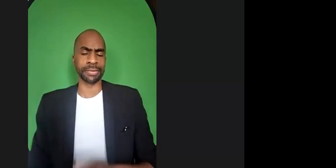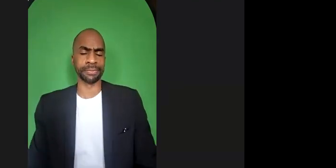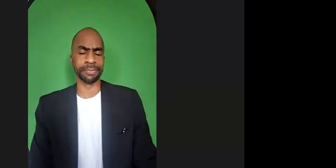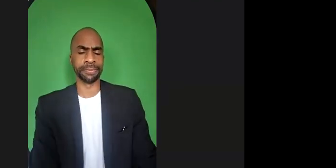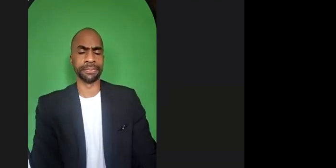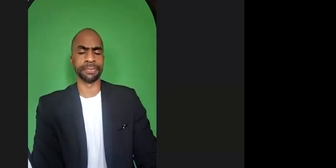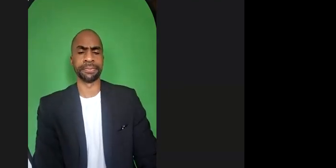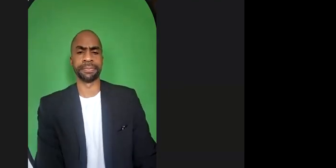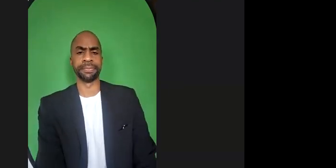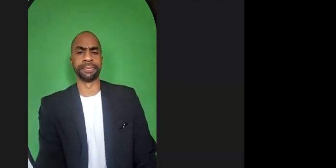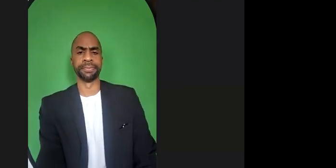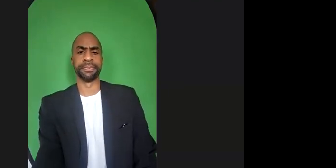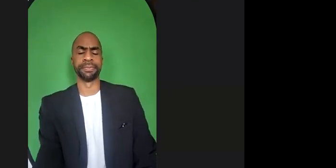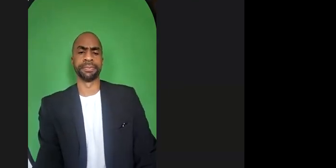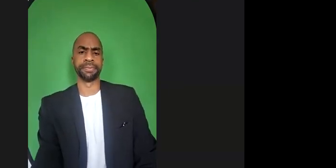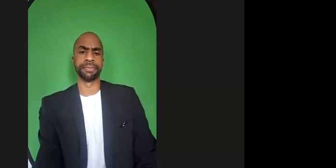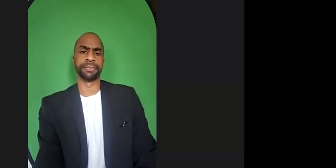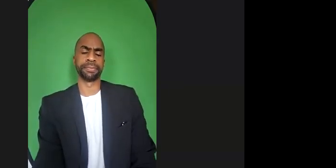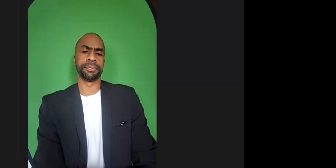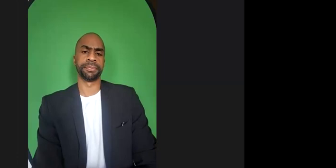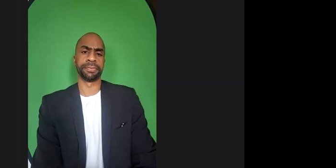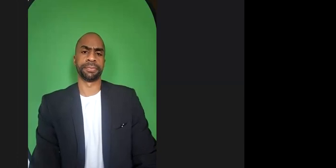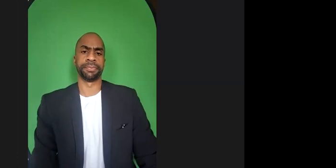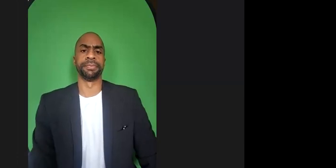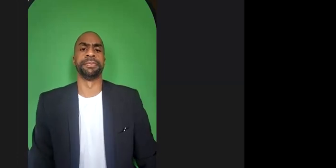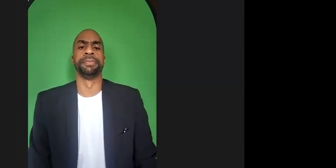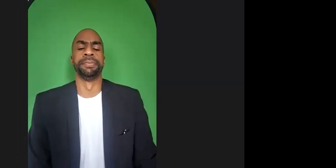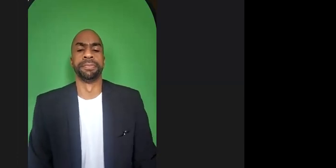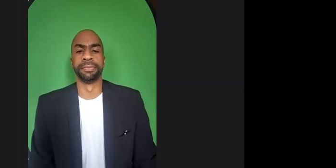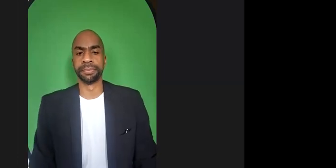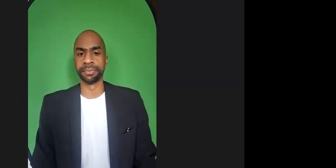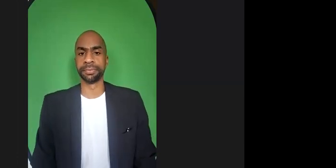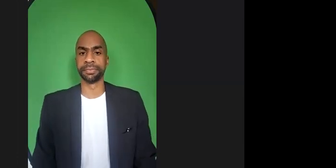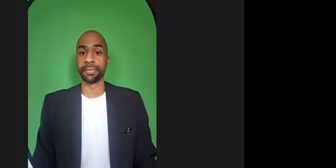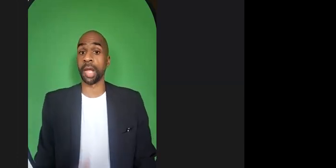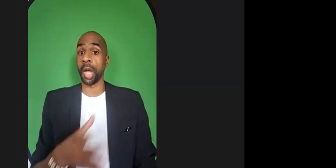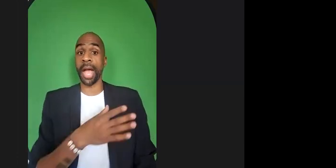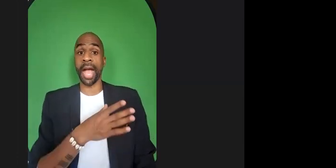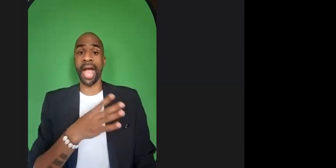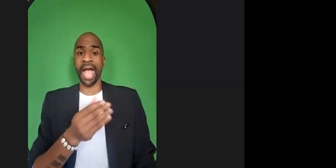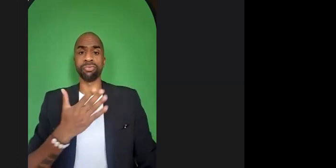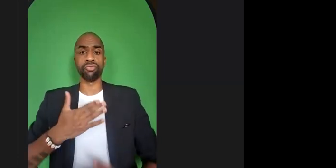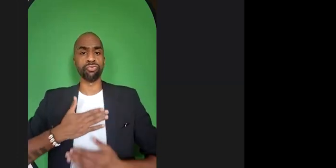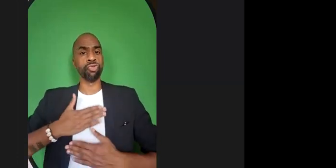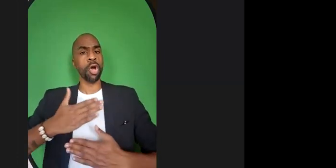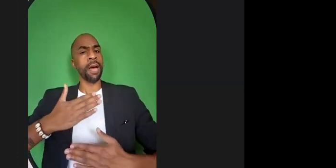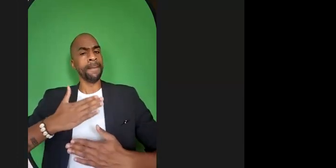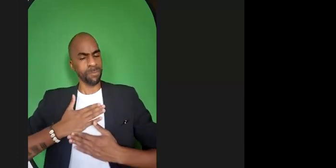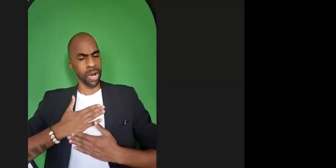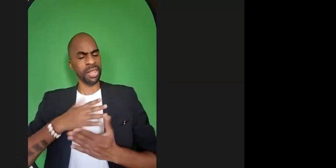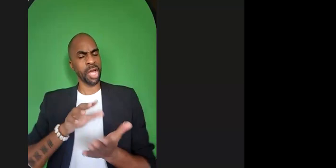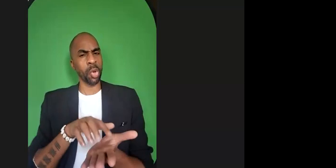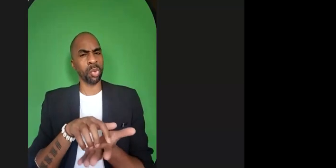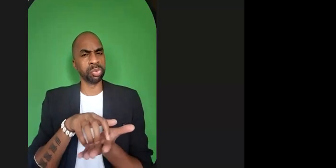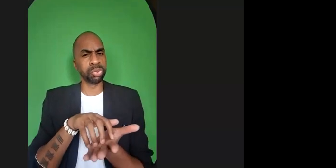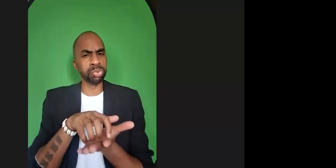learn to use and be connected with. And then when we also look for respiratory or breathing weakness, when people become